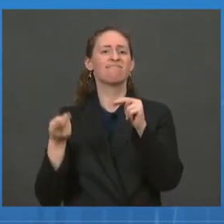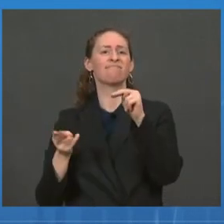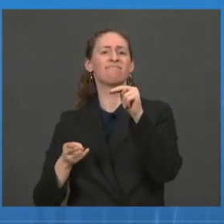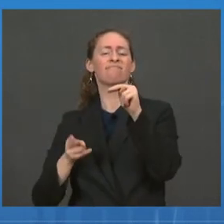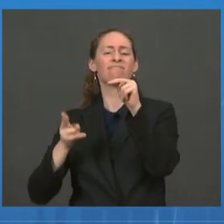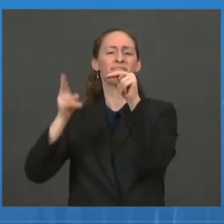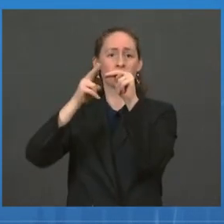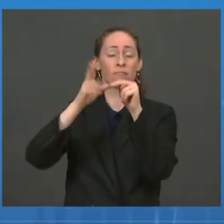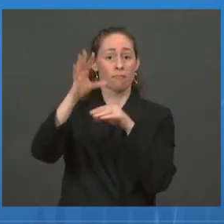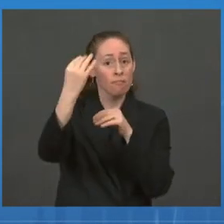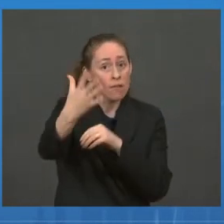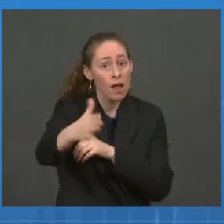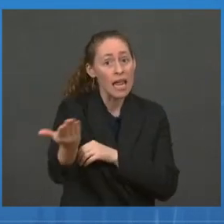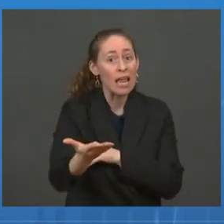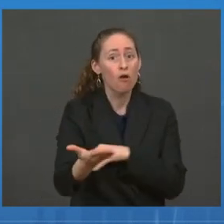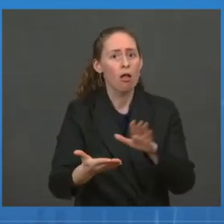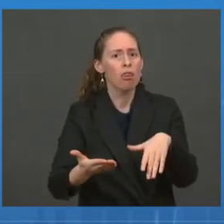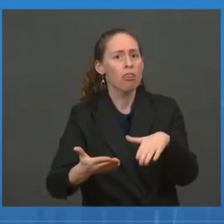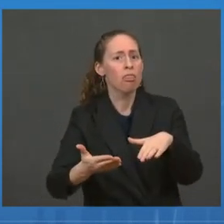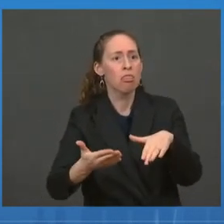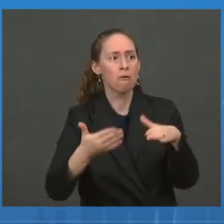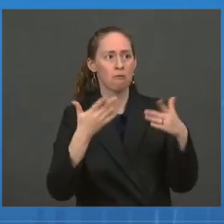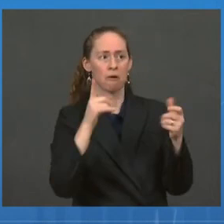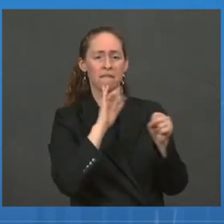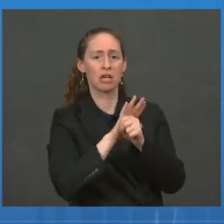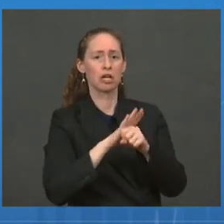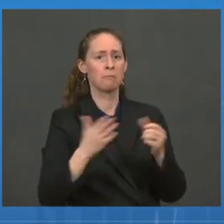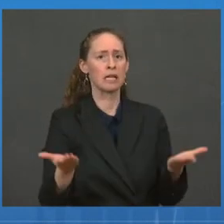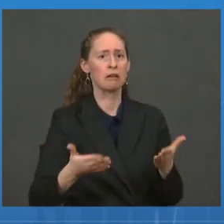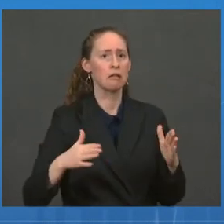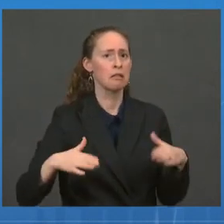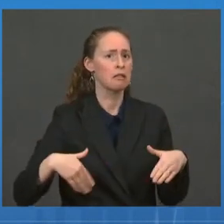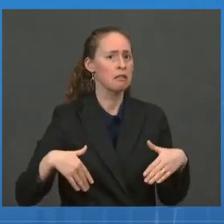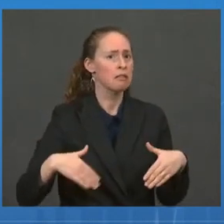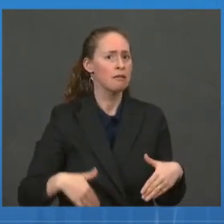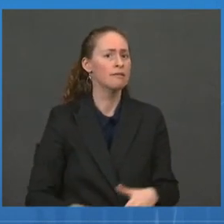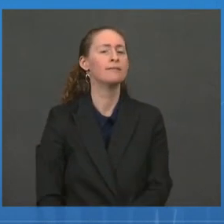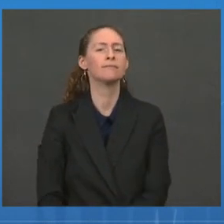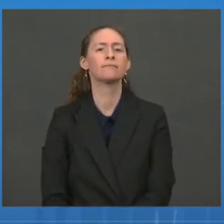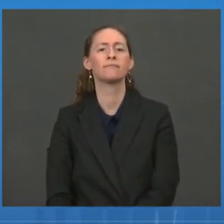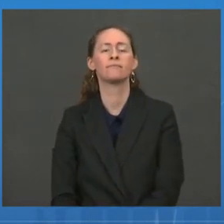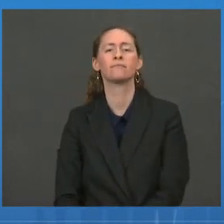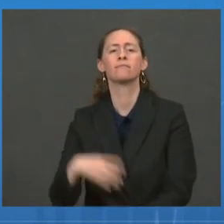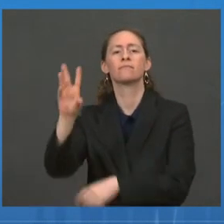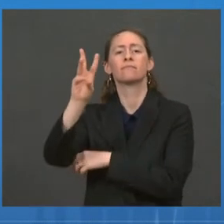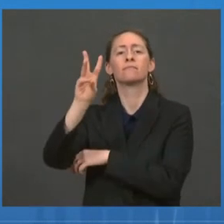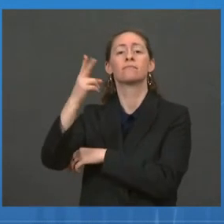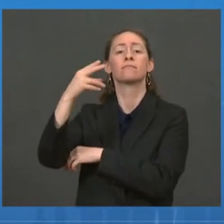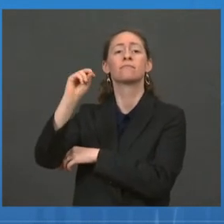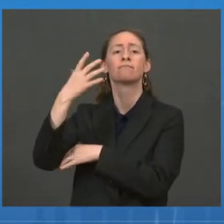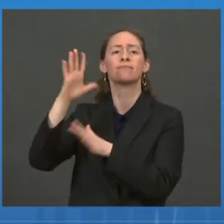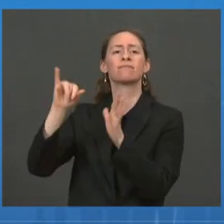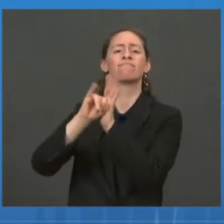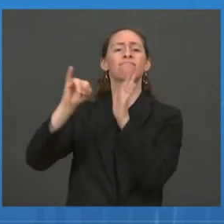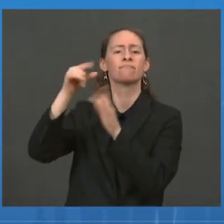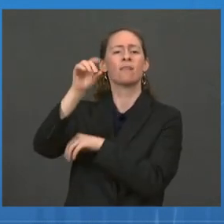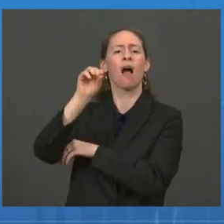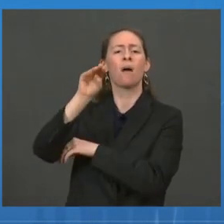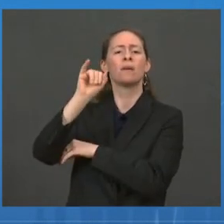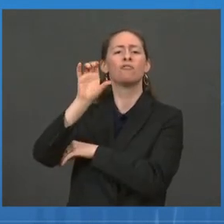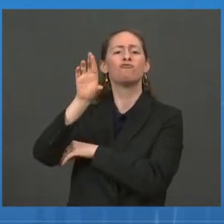and it was named as the fifth of the sars kobe 2 variants of concern next slide so let's take a look at the